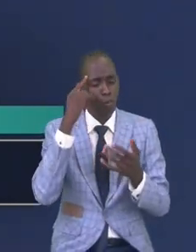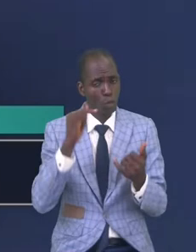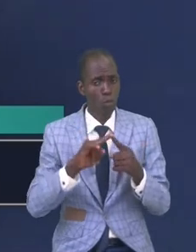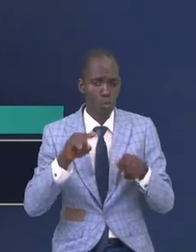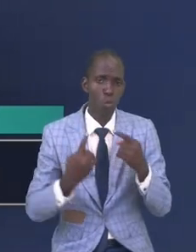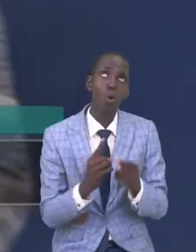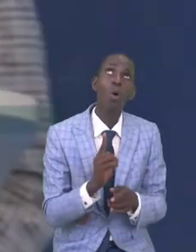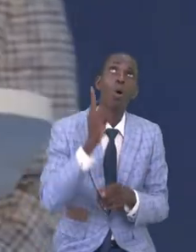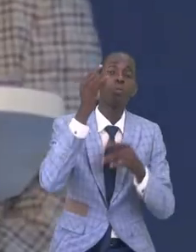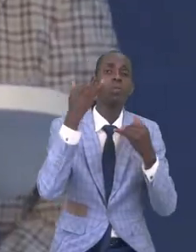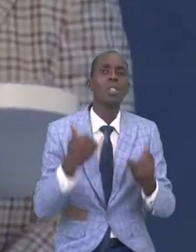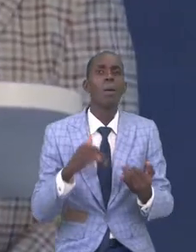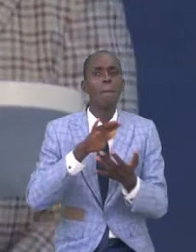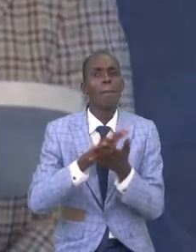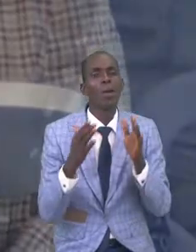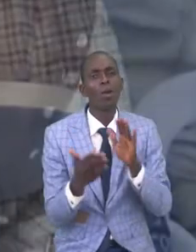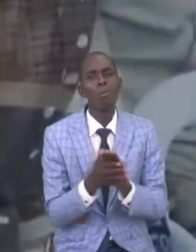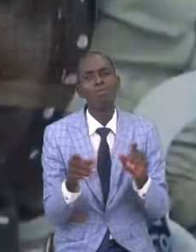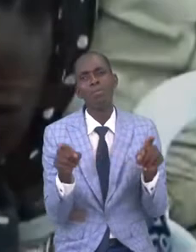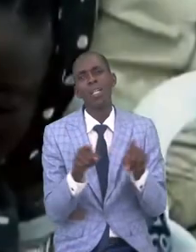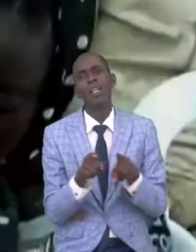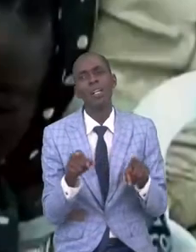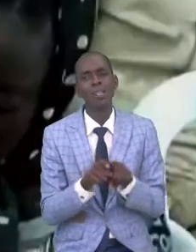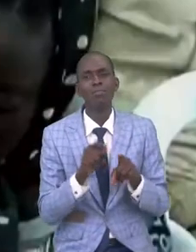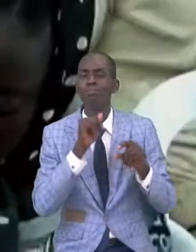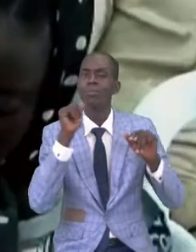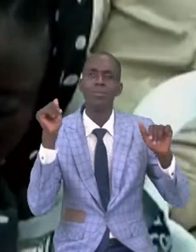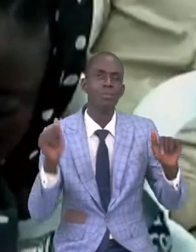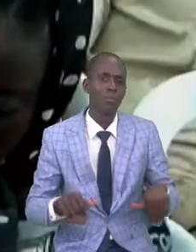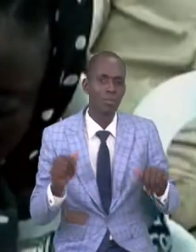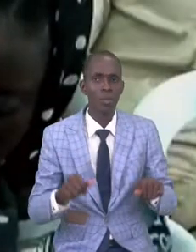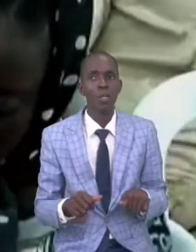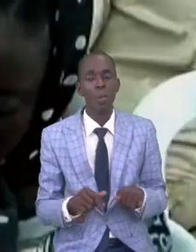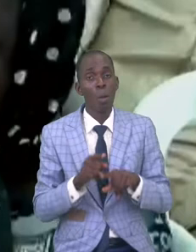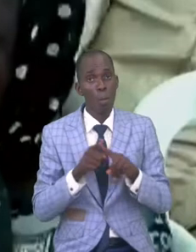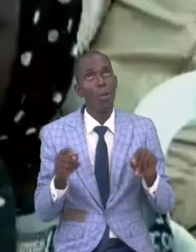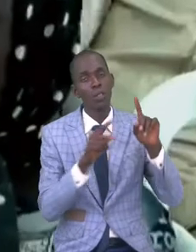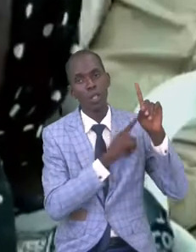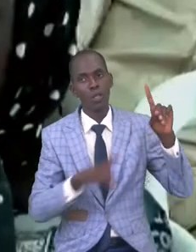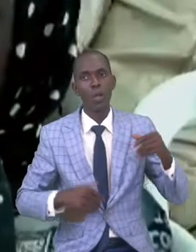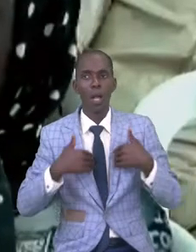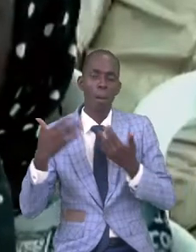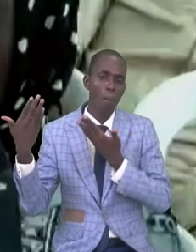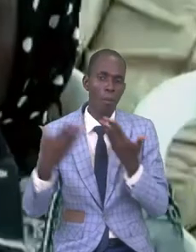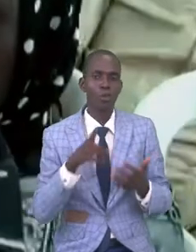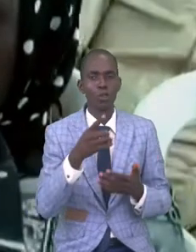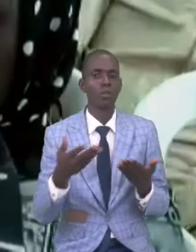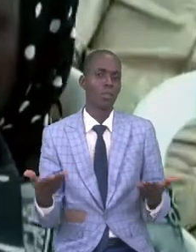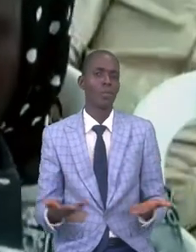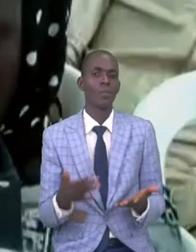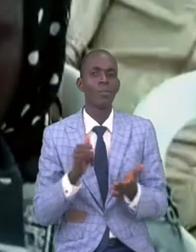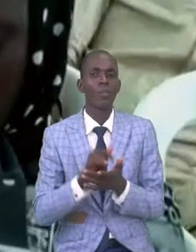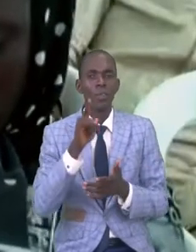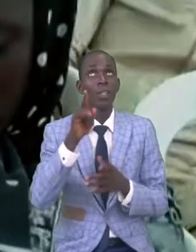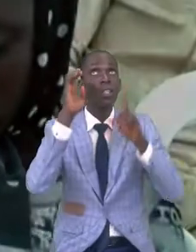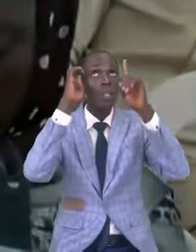now becomes like an impossibility. But the Lord has brought you here, that he will deliver